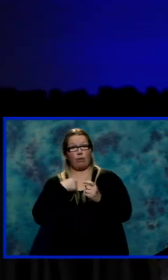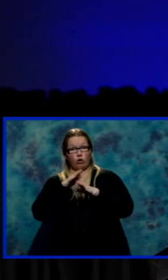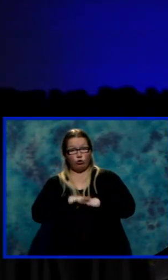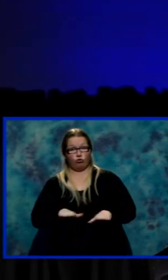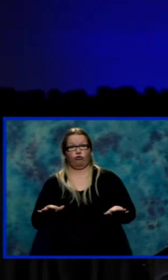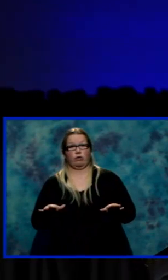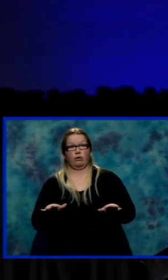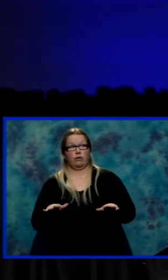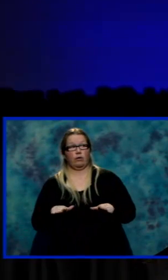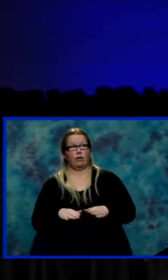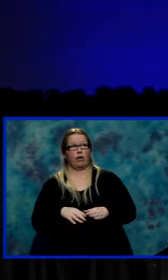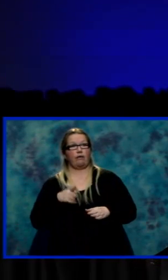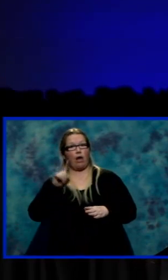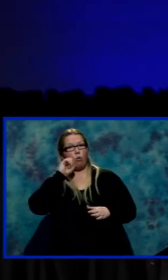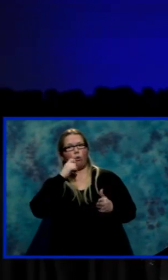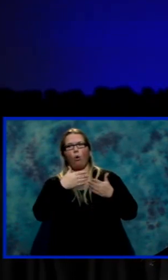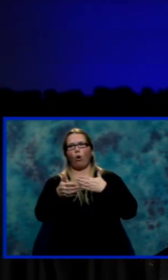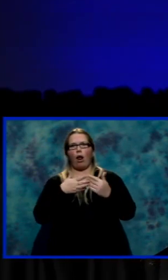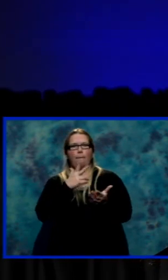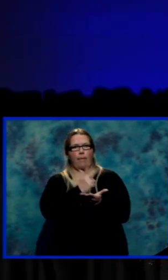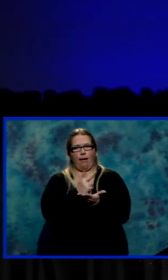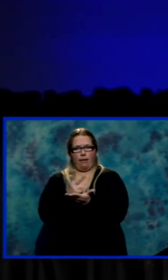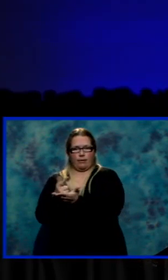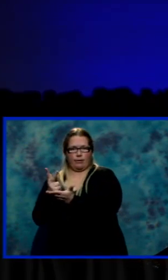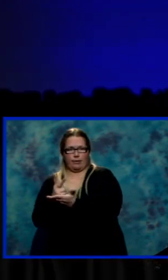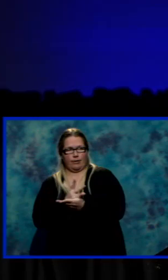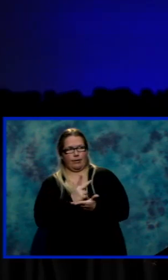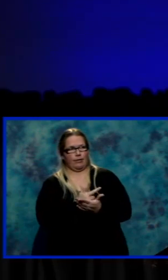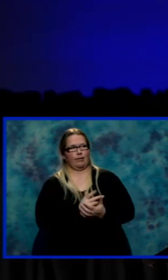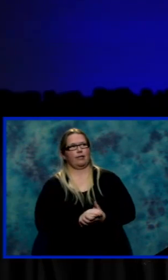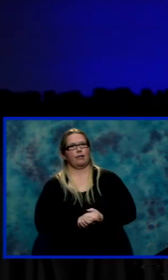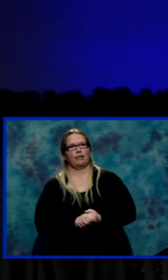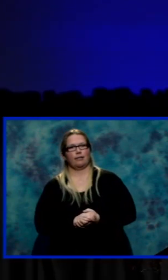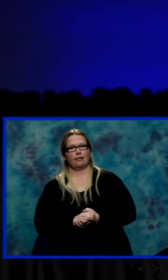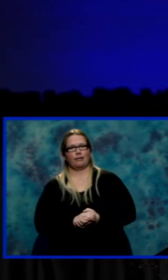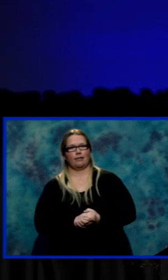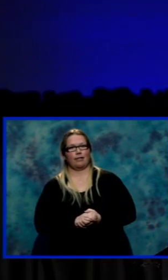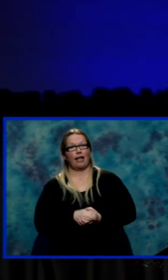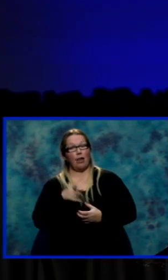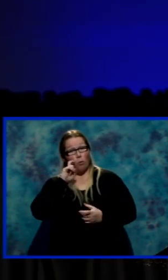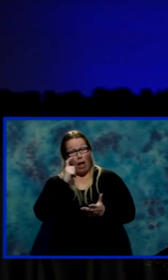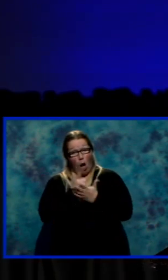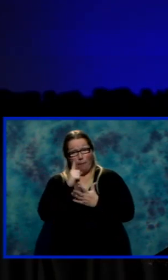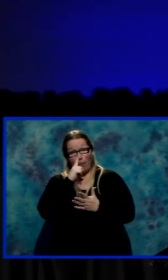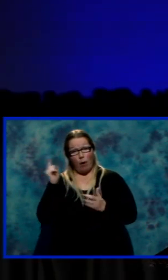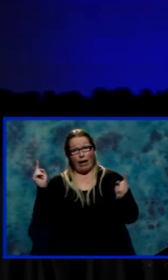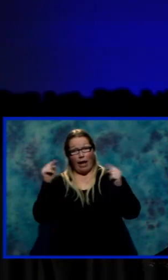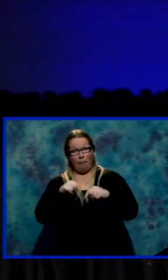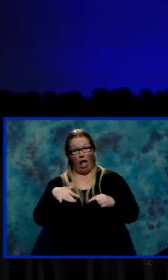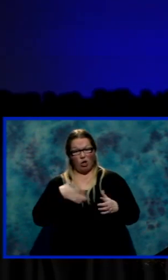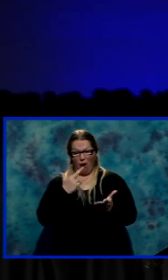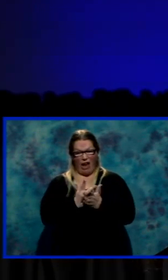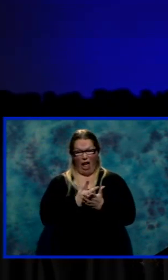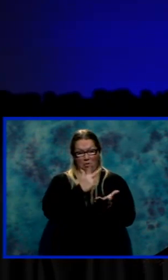going to sort out the parking, okay? Yeah, there's going to be a lot of people coming. I don't want cars